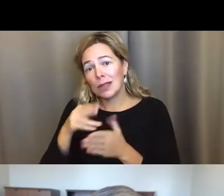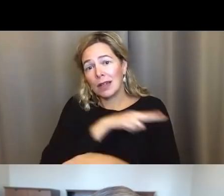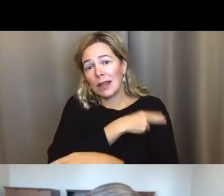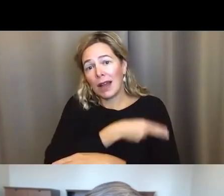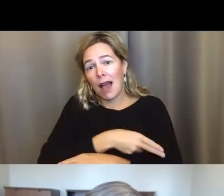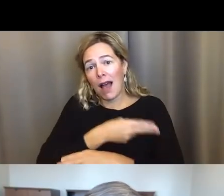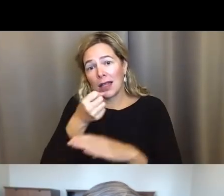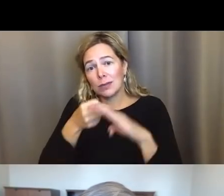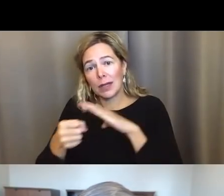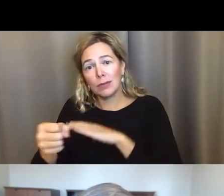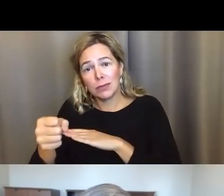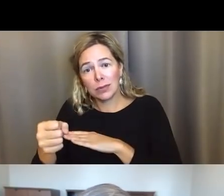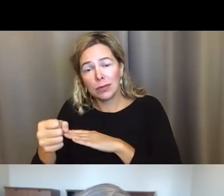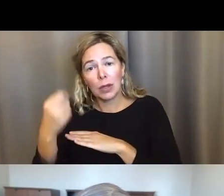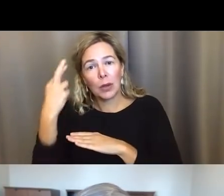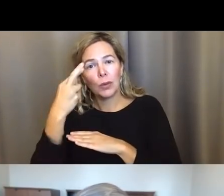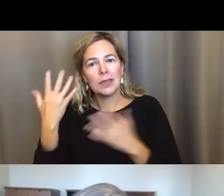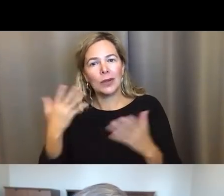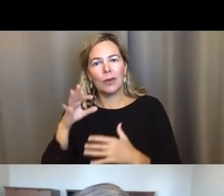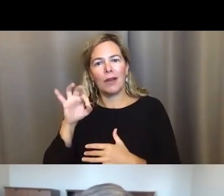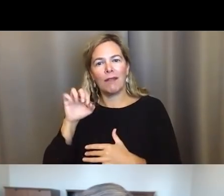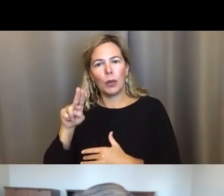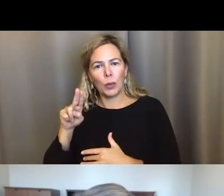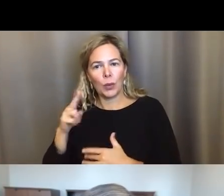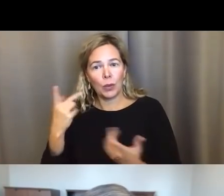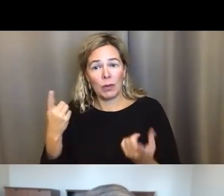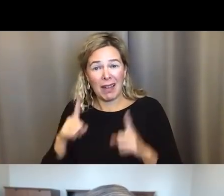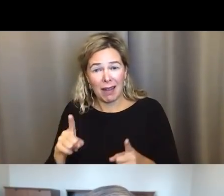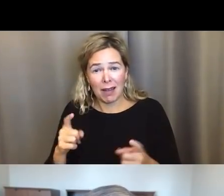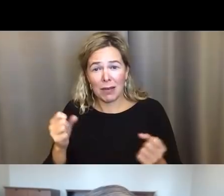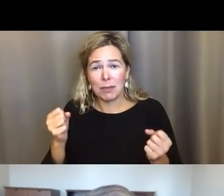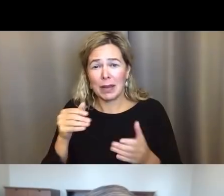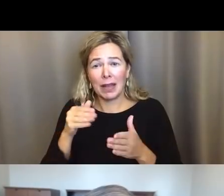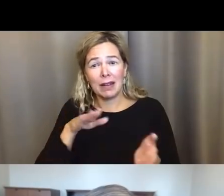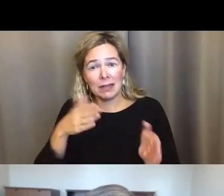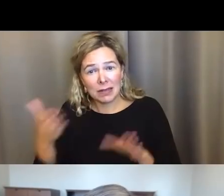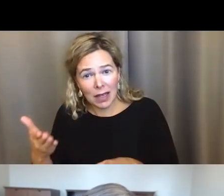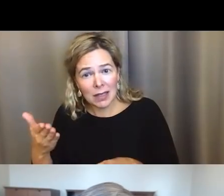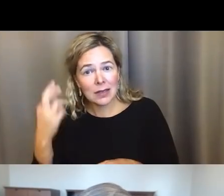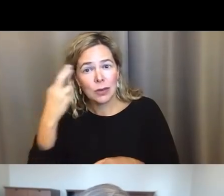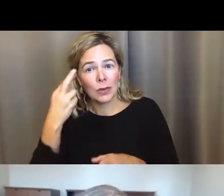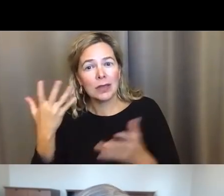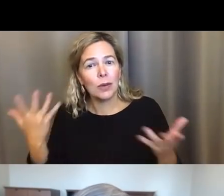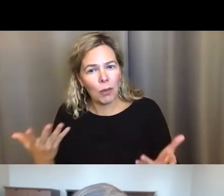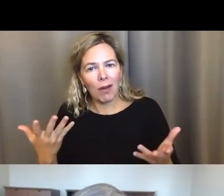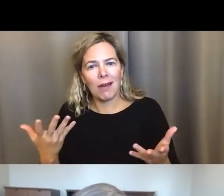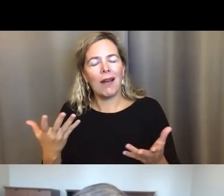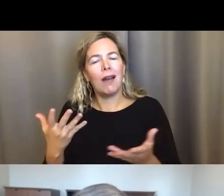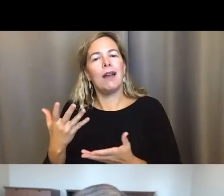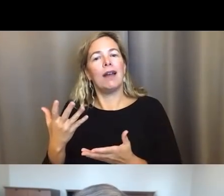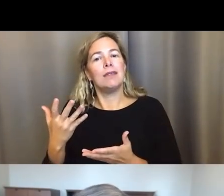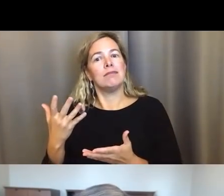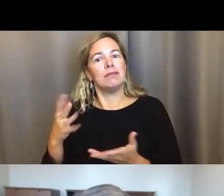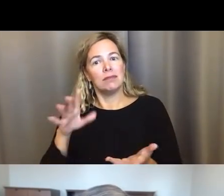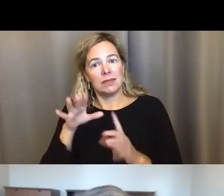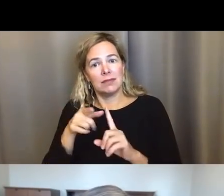and 34 to 60,000 deaths been attributed to influenza, and between 15 and 20 million